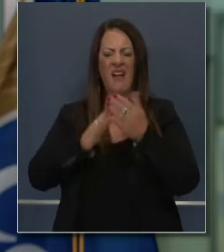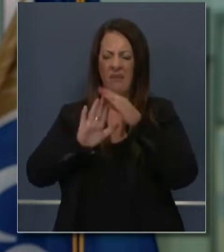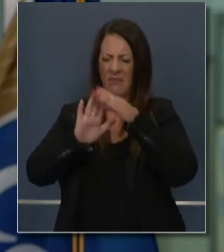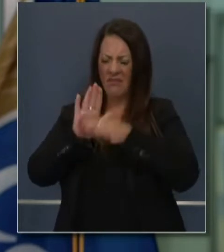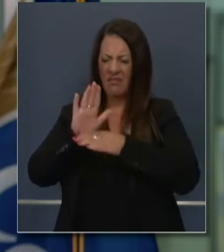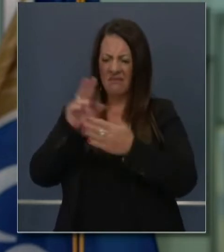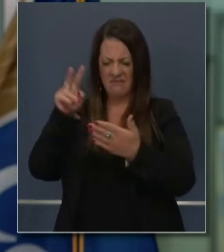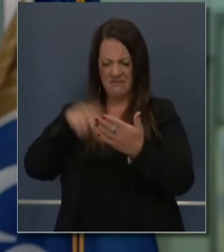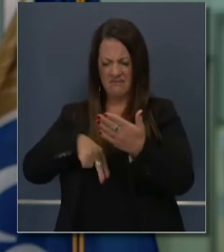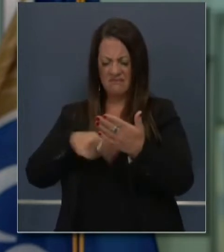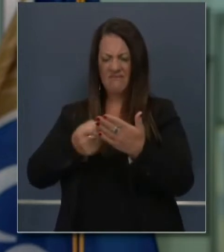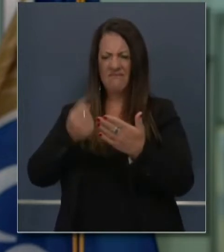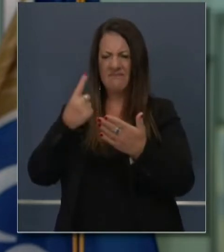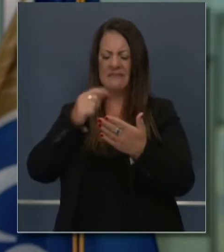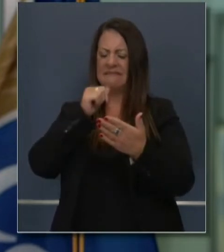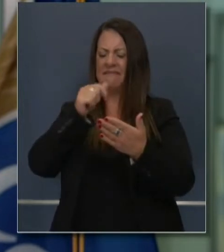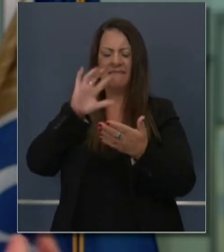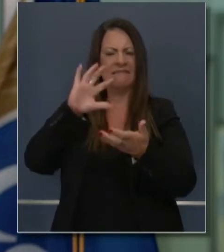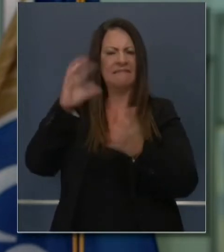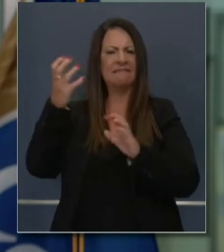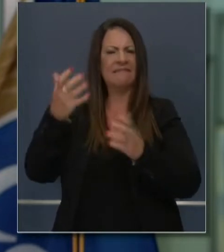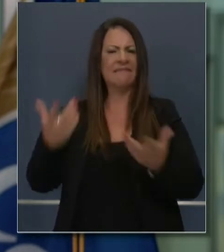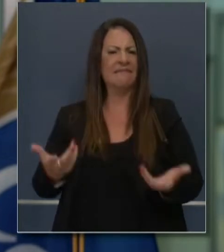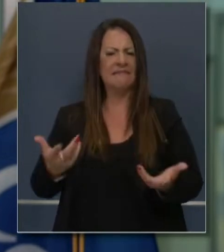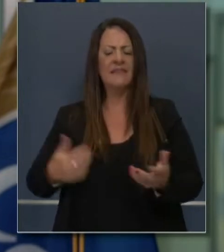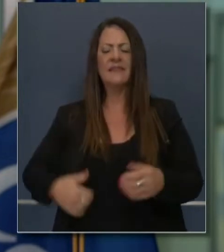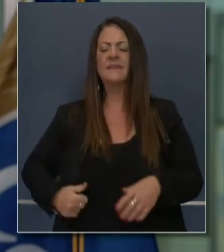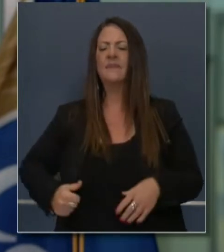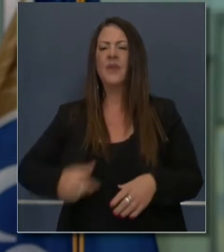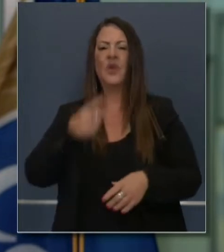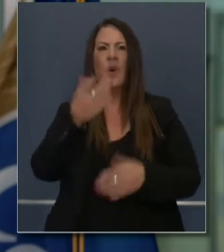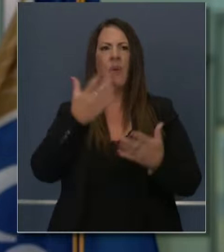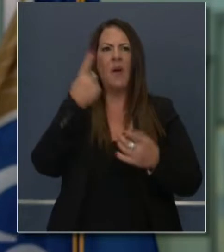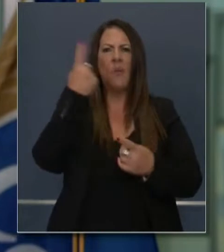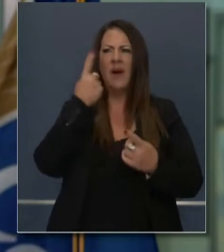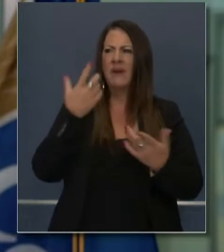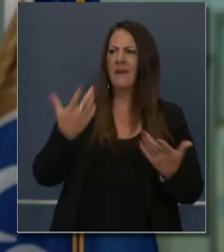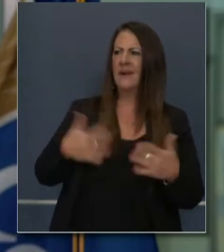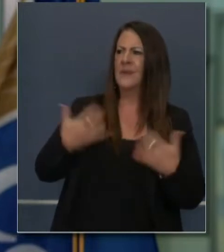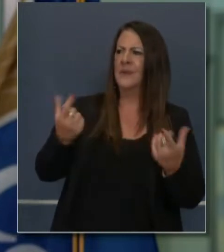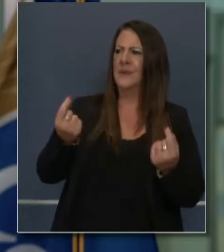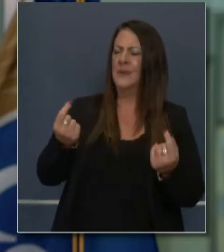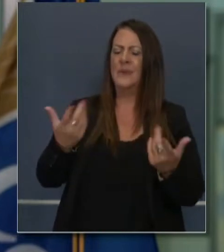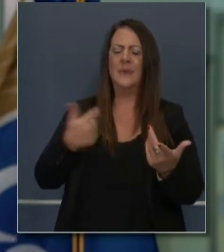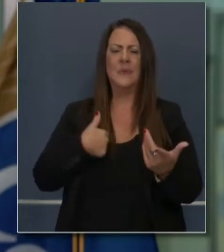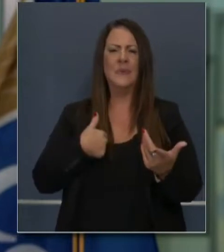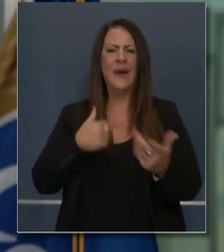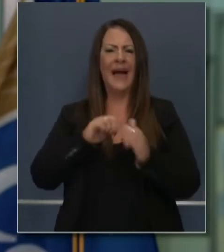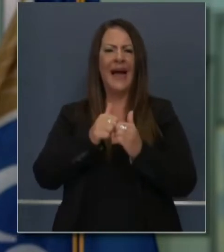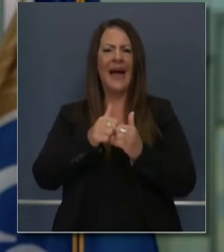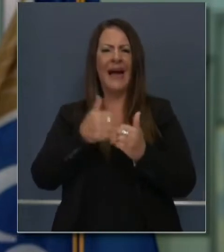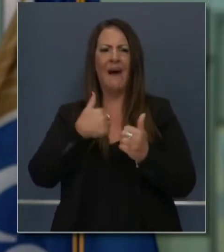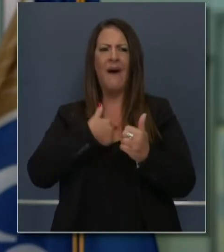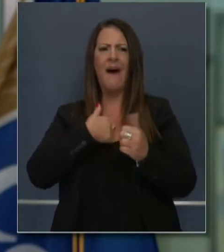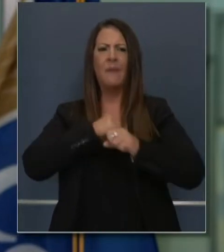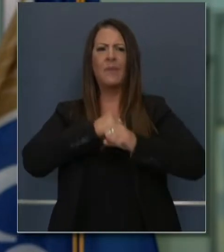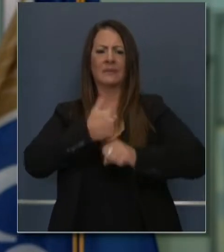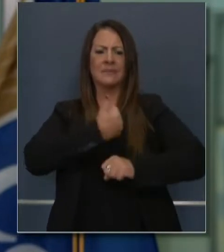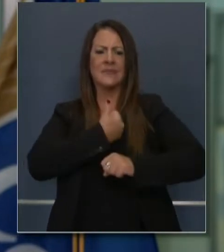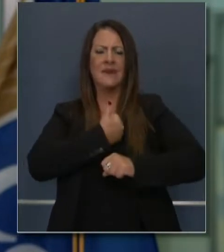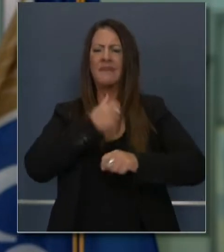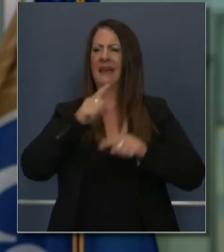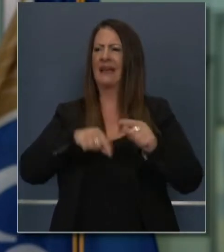just someone that simply wants to know what the heck is going on and how can I avoid being evicted from my